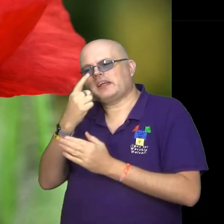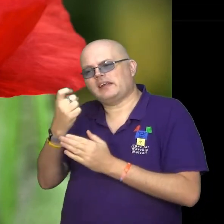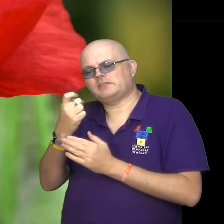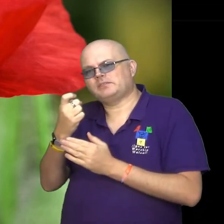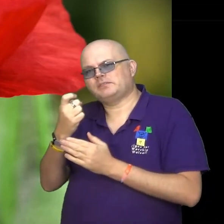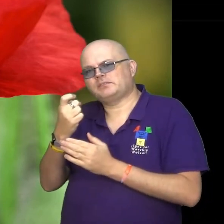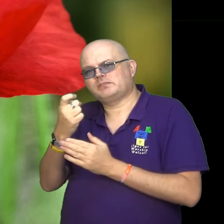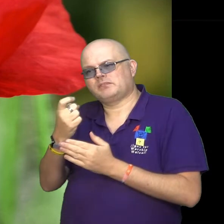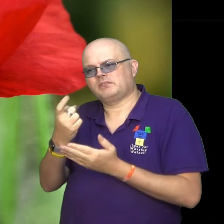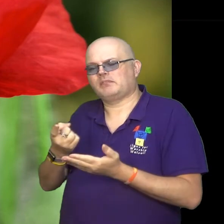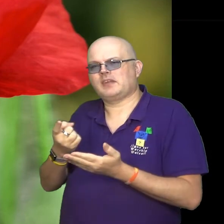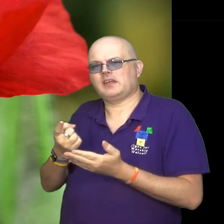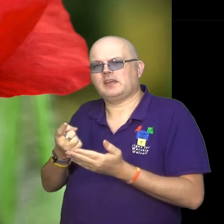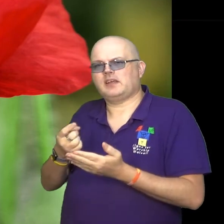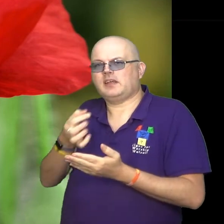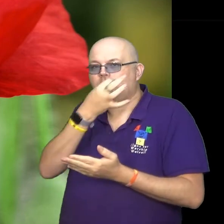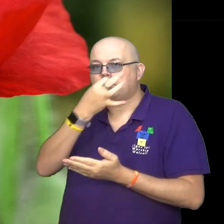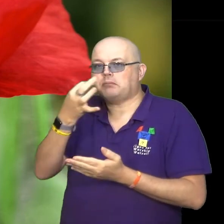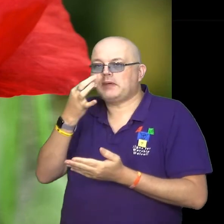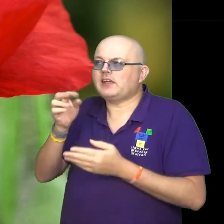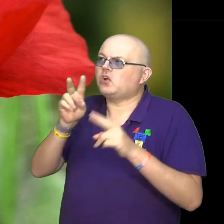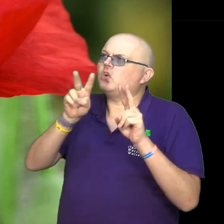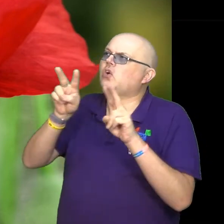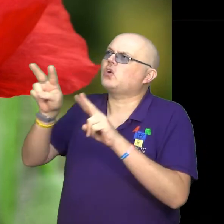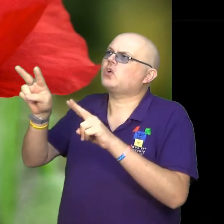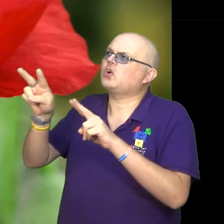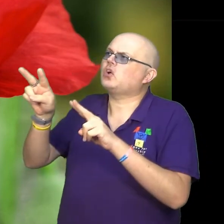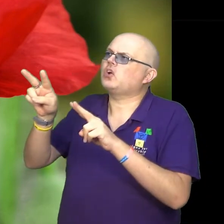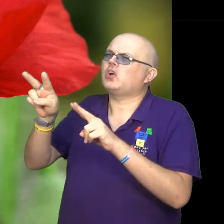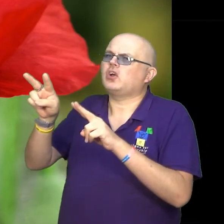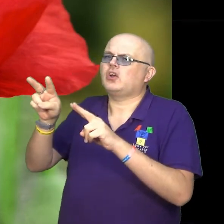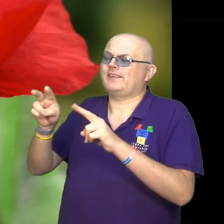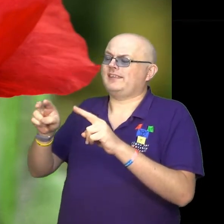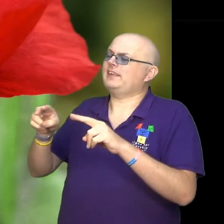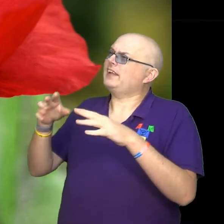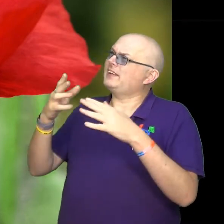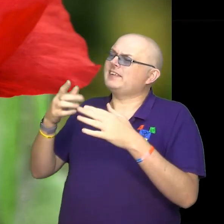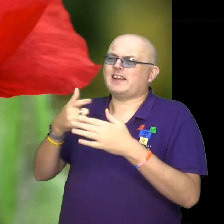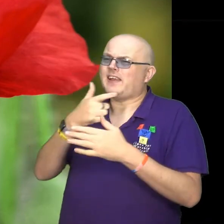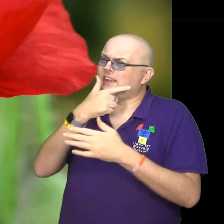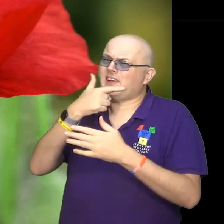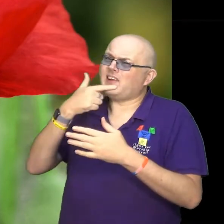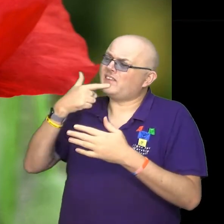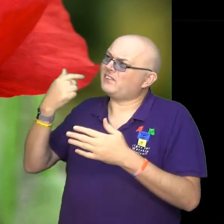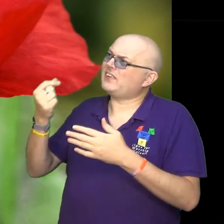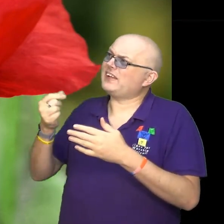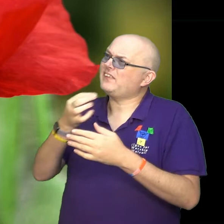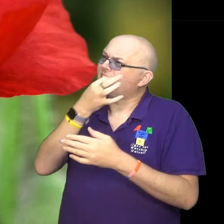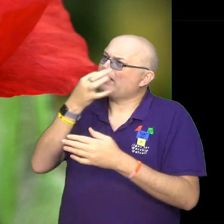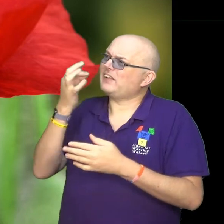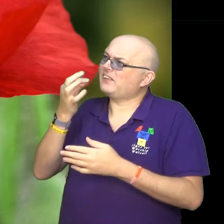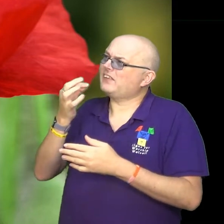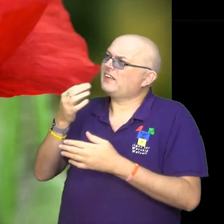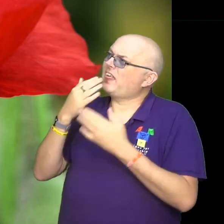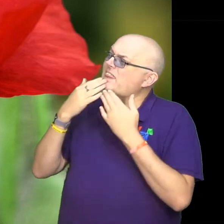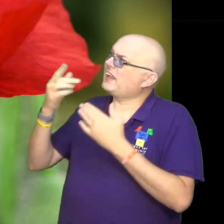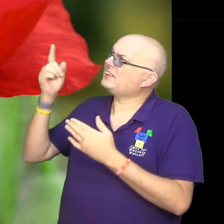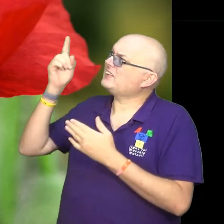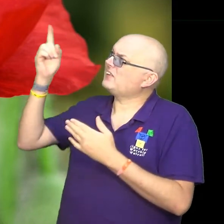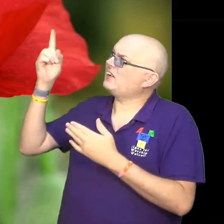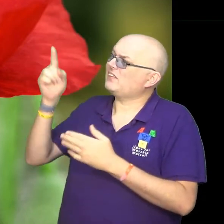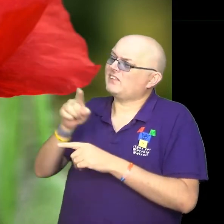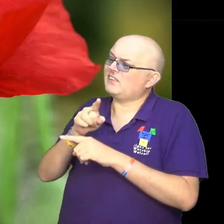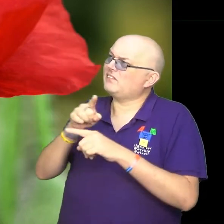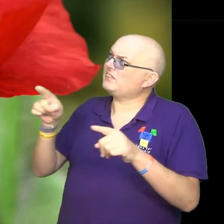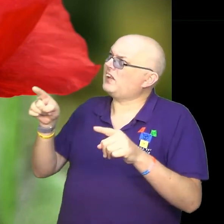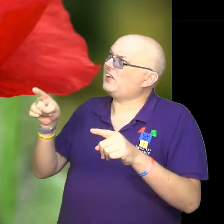Look at your poppy in your hand or on the screen. Poppies are bright and cheerful flowers. Give thanks to God for the lives